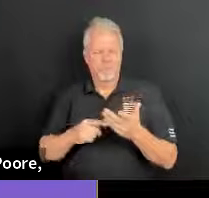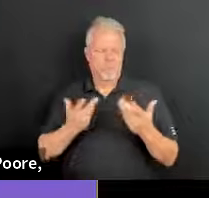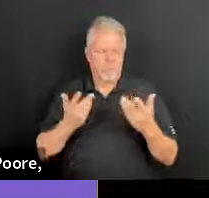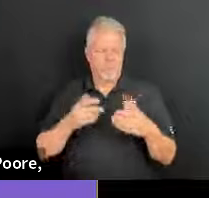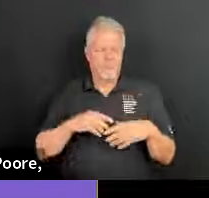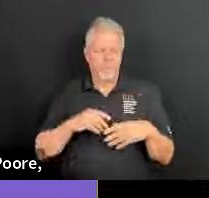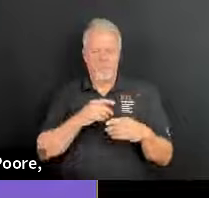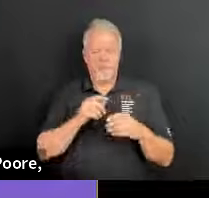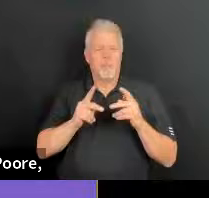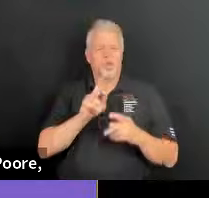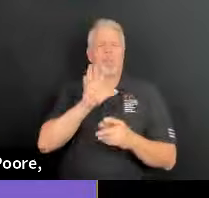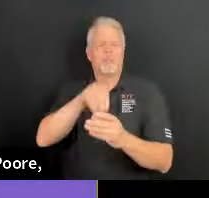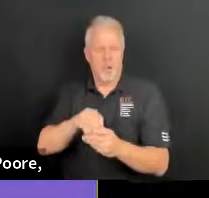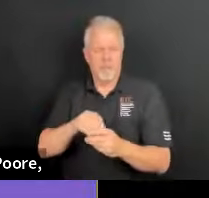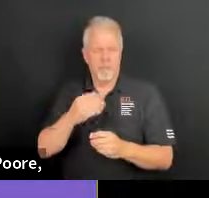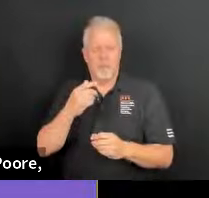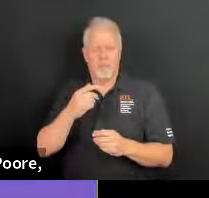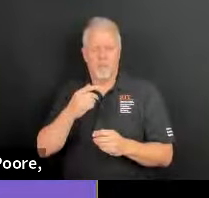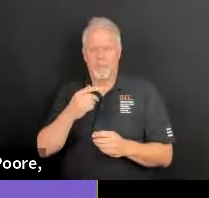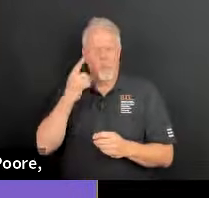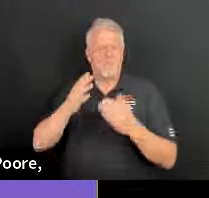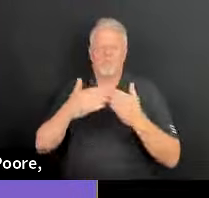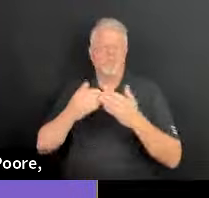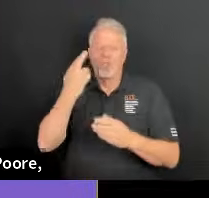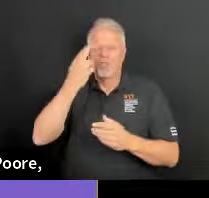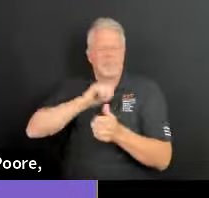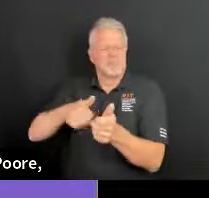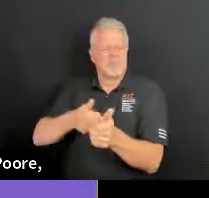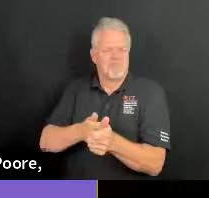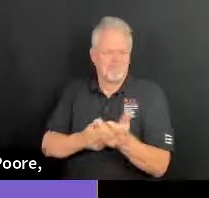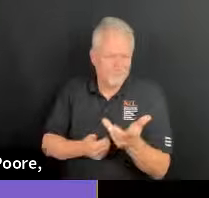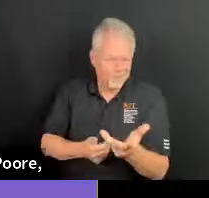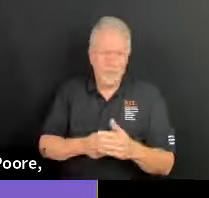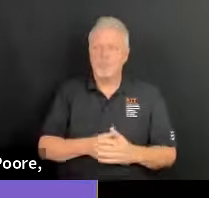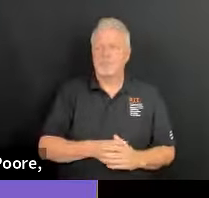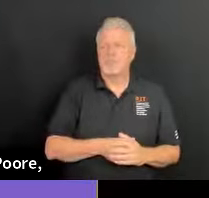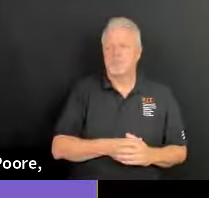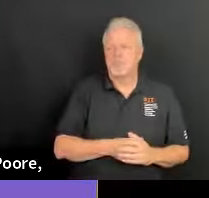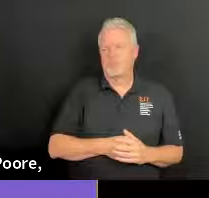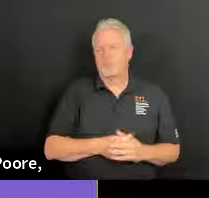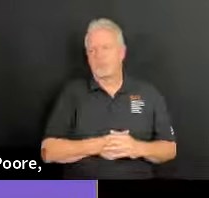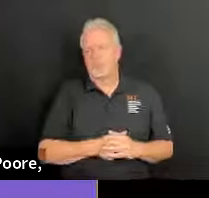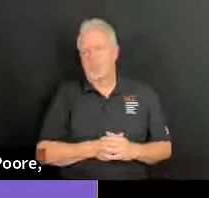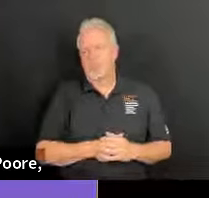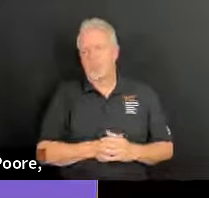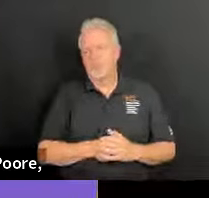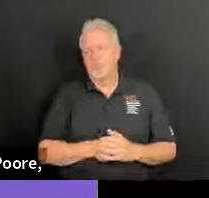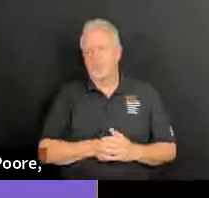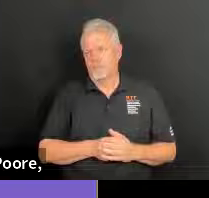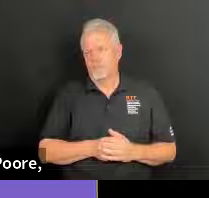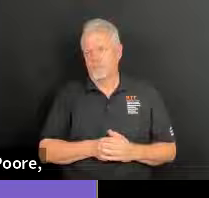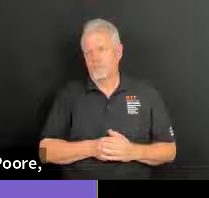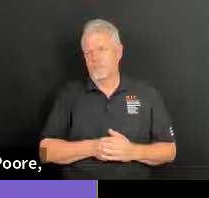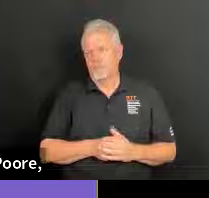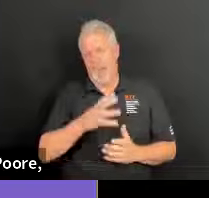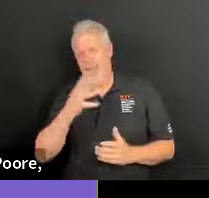in because you don't want to be looked down upon. You don't want to be the outsider. So people conform. There are many reasons why people do